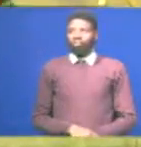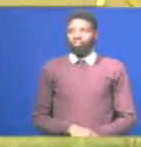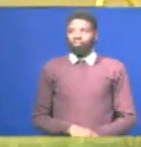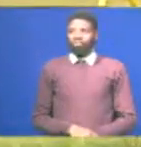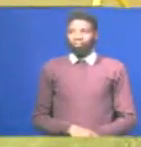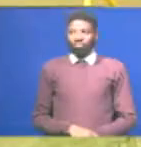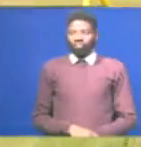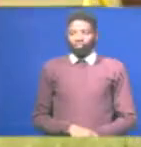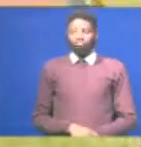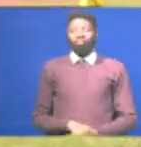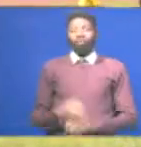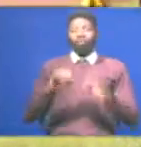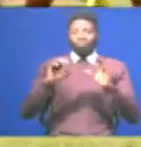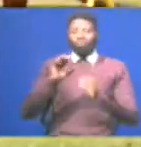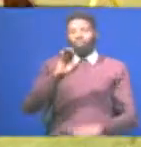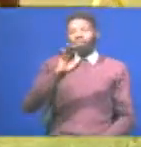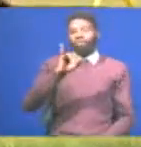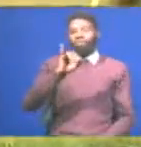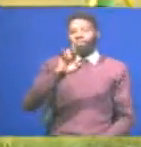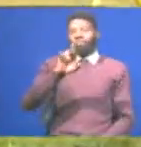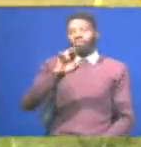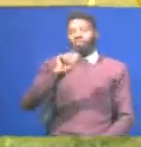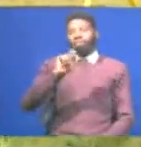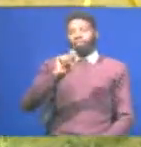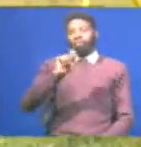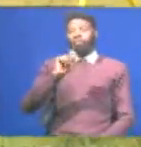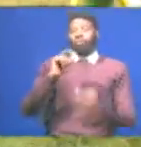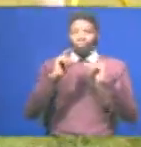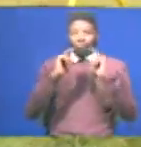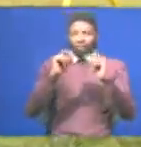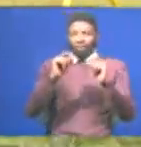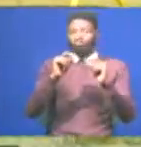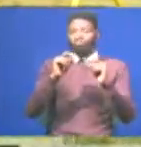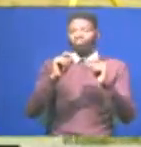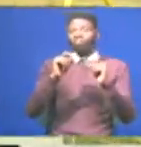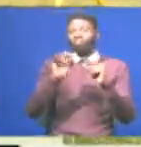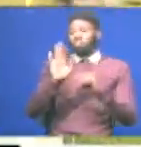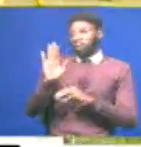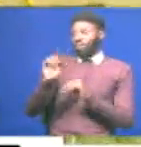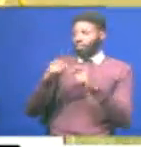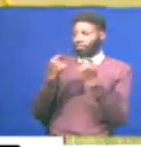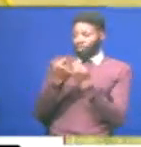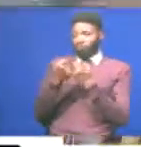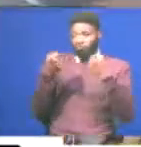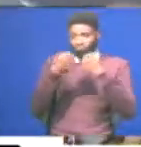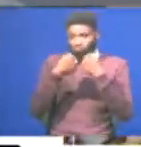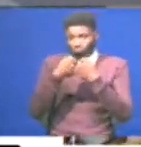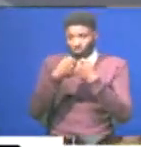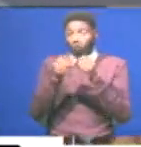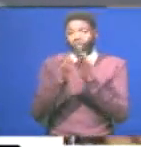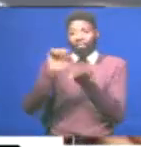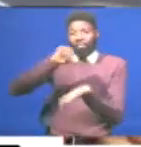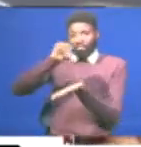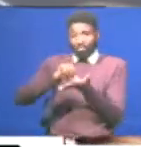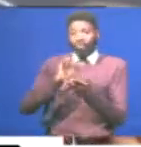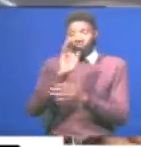Engin Firat remained guarded on Harambee Stars' prospects in the match, saying he will be using the encounter to gauge the side against a fancied Iran. Some people